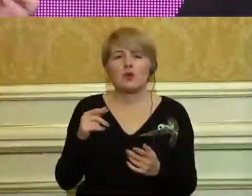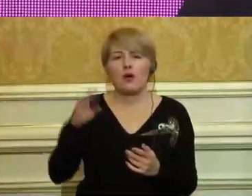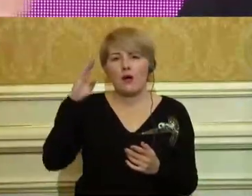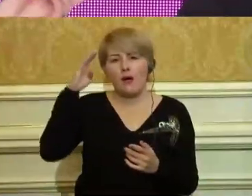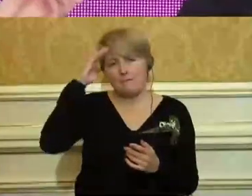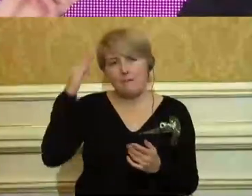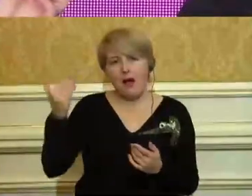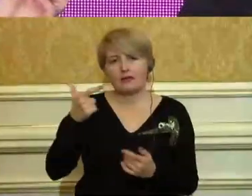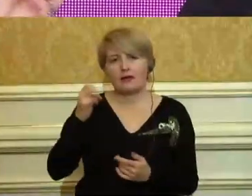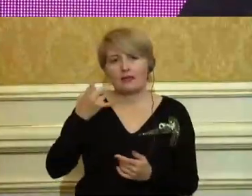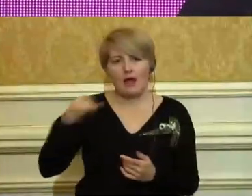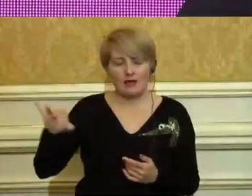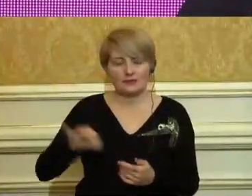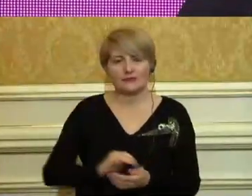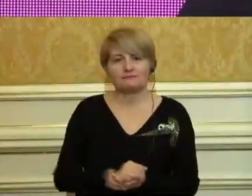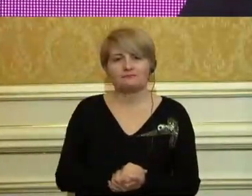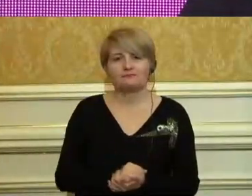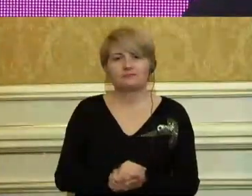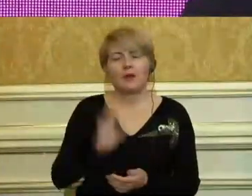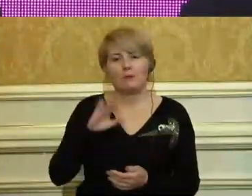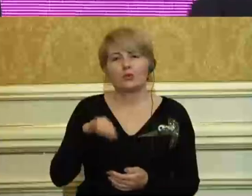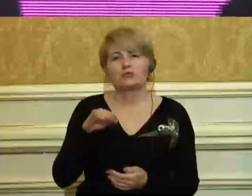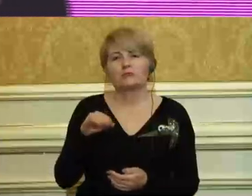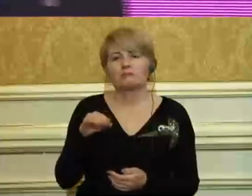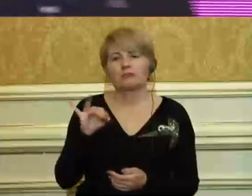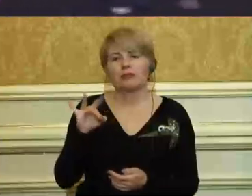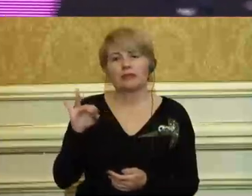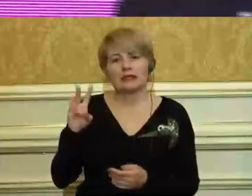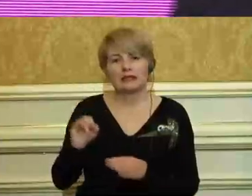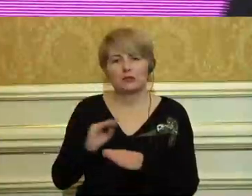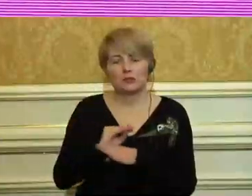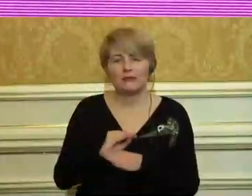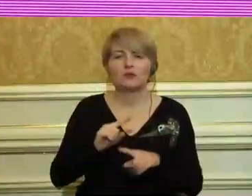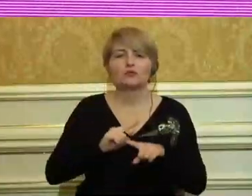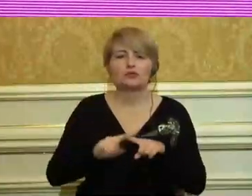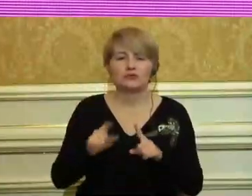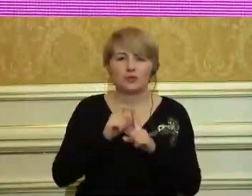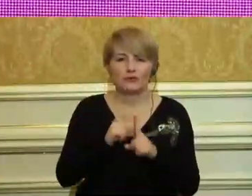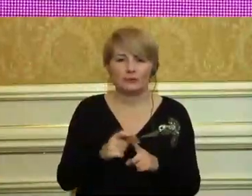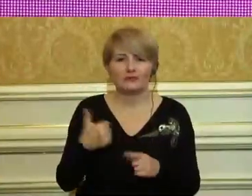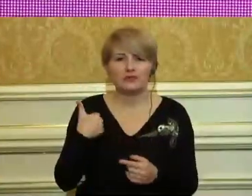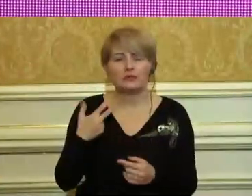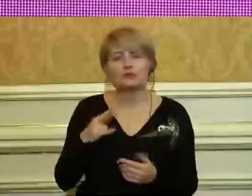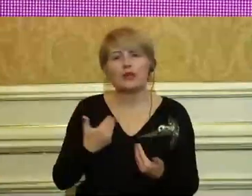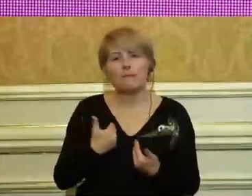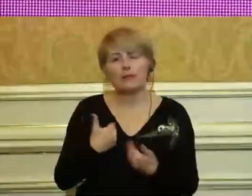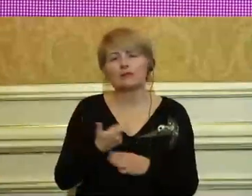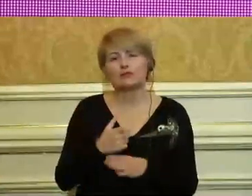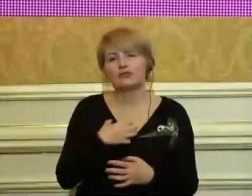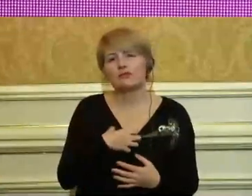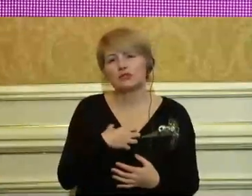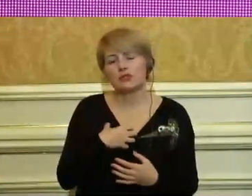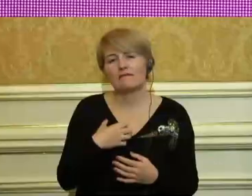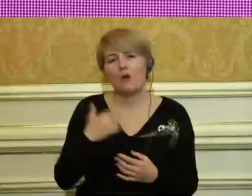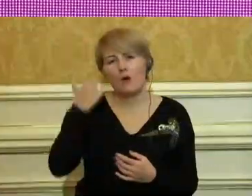then maybe Mr. Gennady will answer, and then Mrs. Irina will add. I would like to provide you the answer.